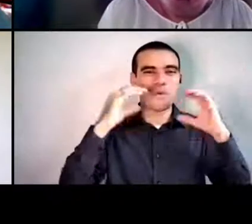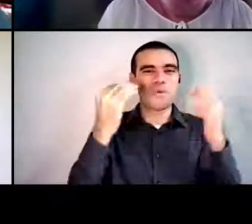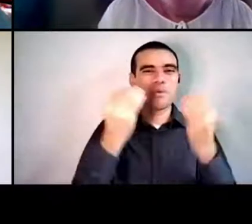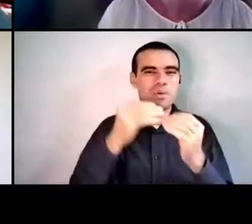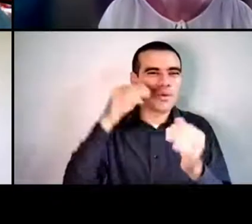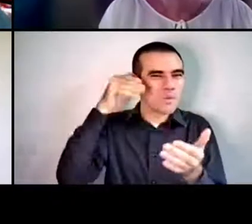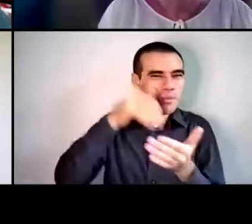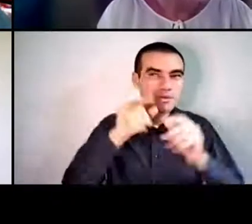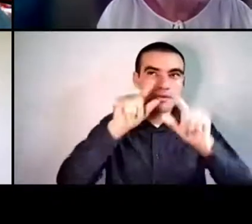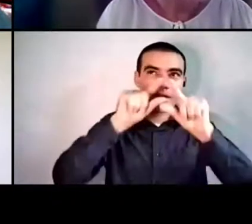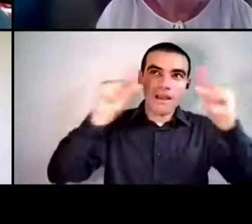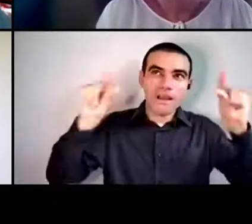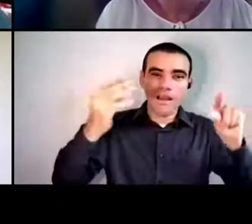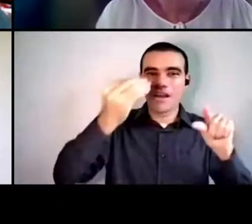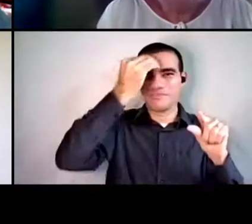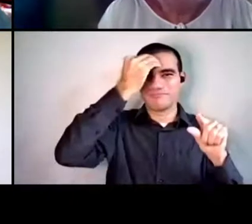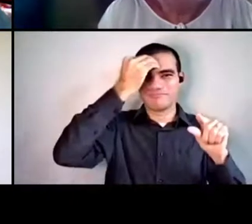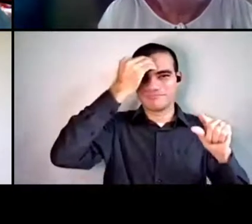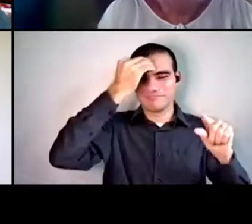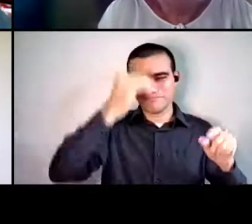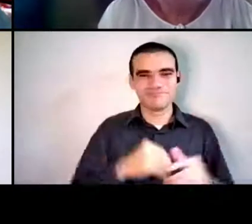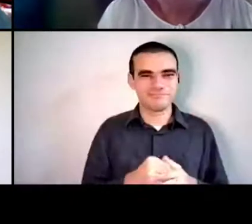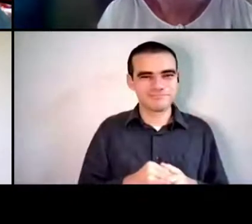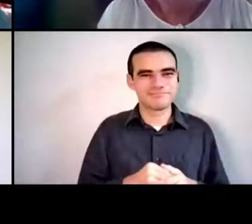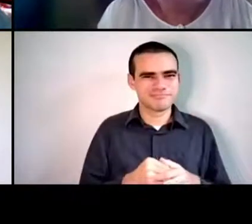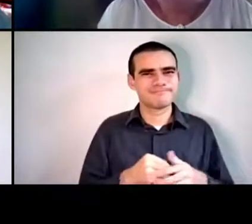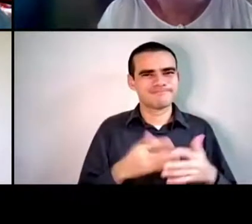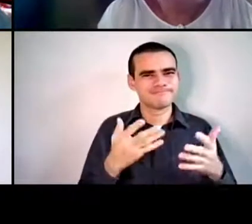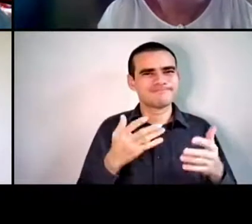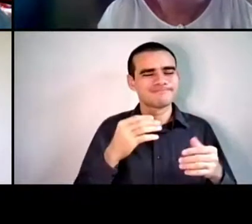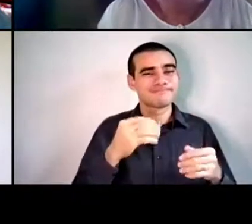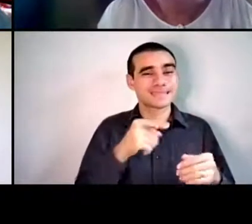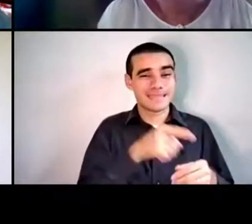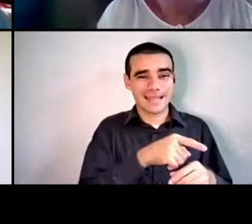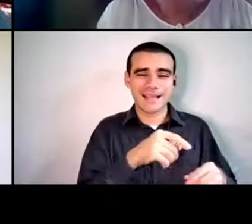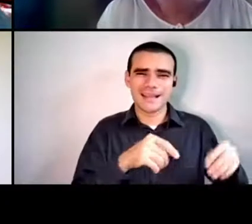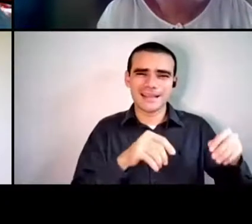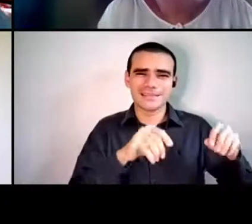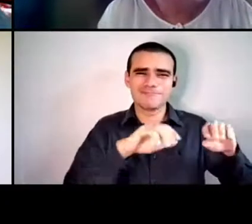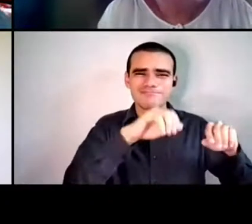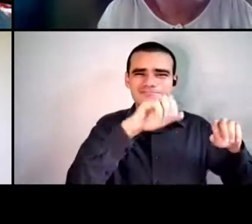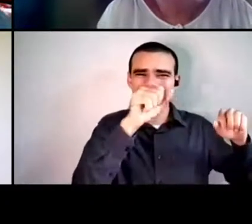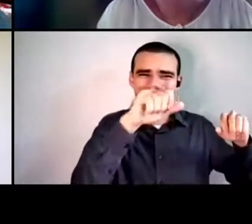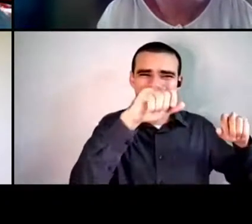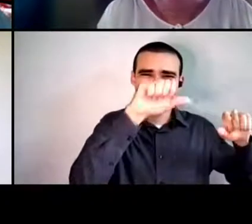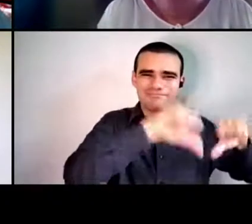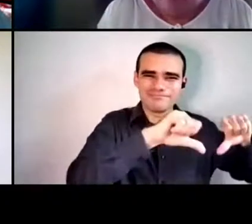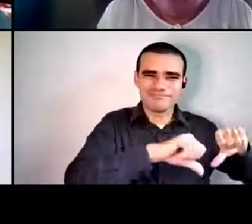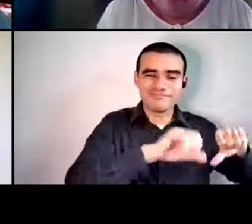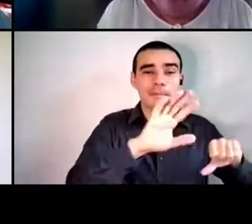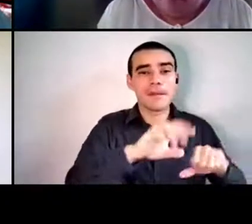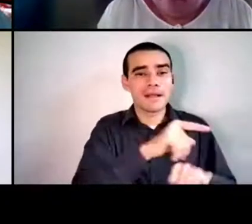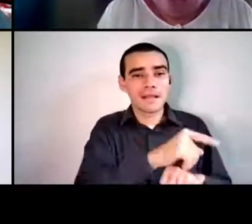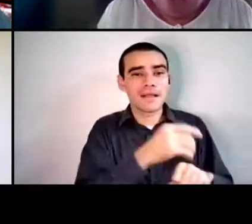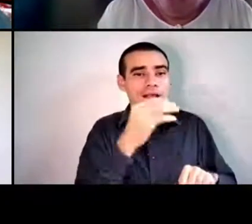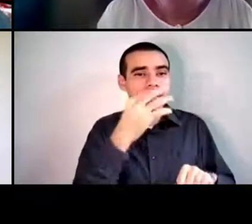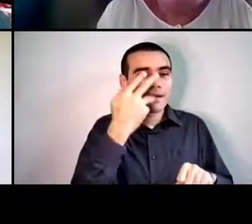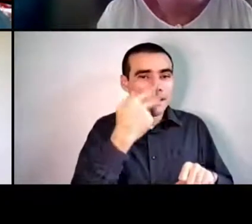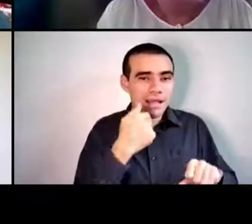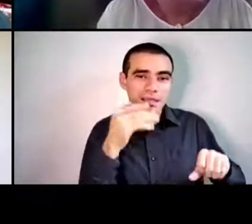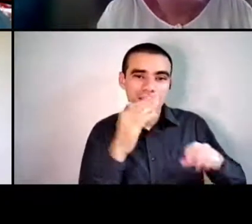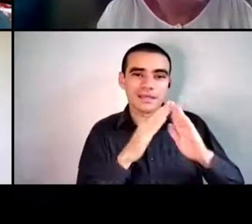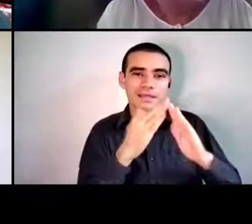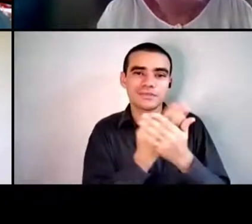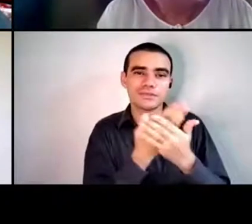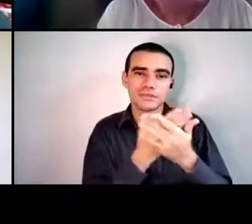love. So I see that on top of this base, very precarious base, but at least we have a base that the children were